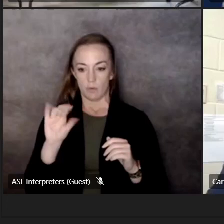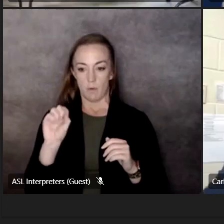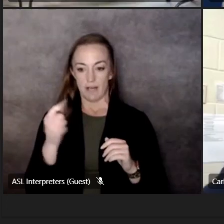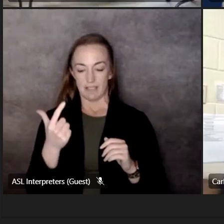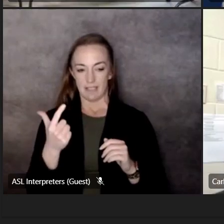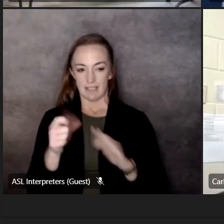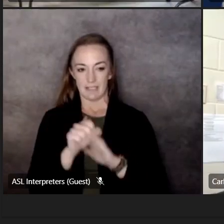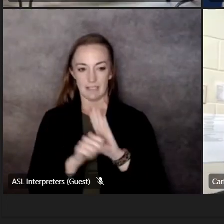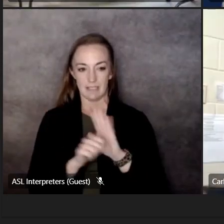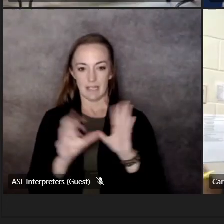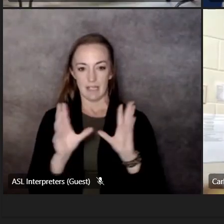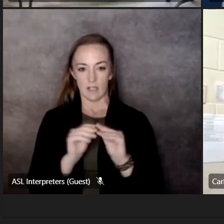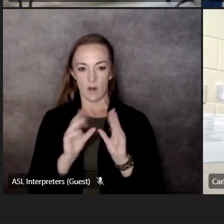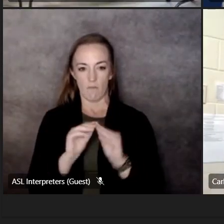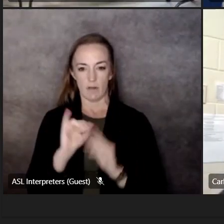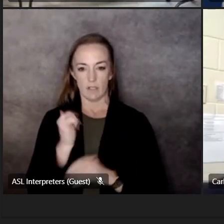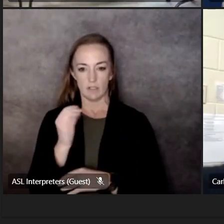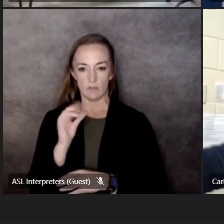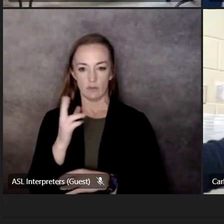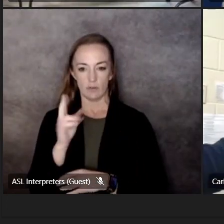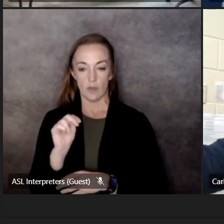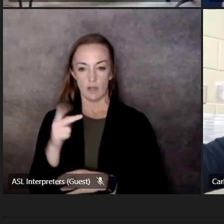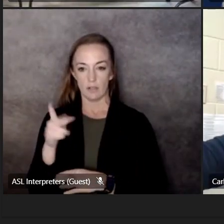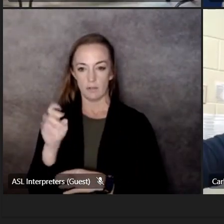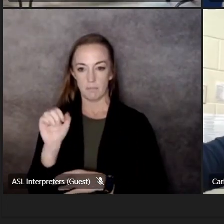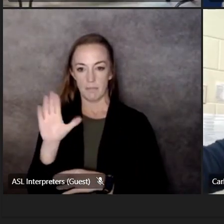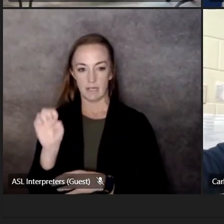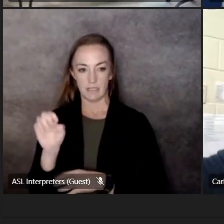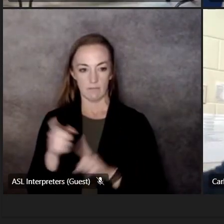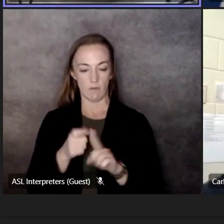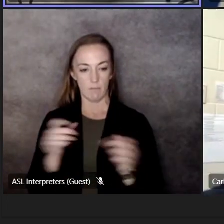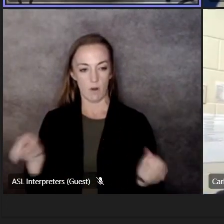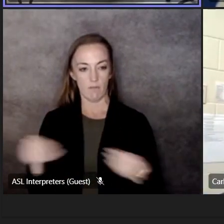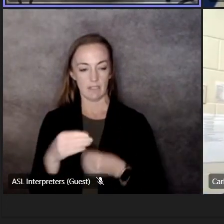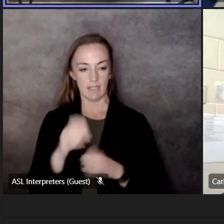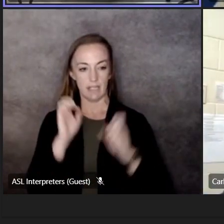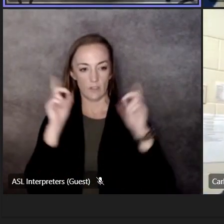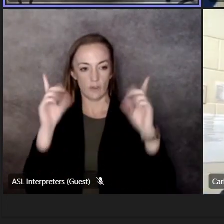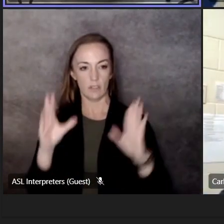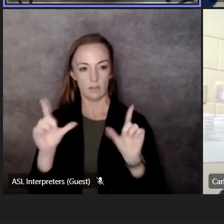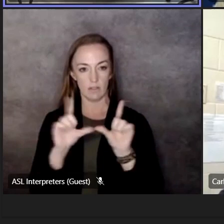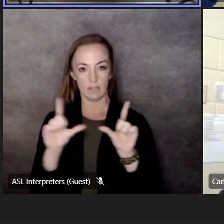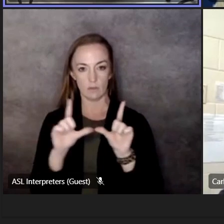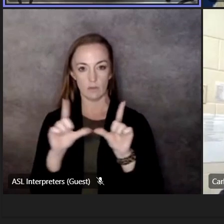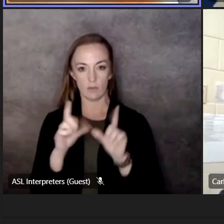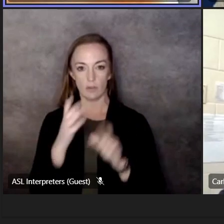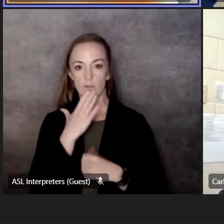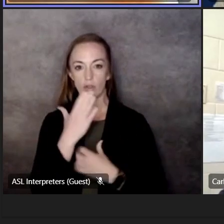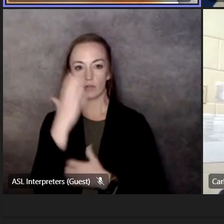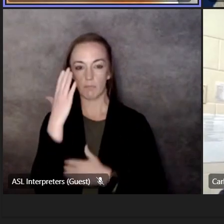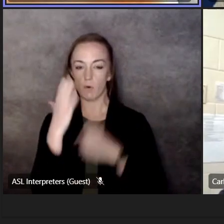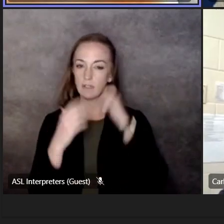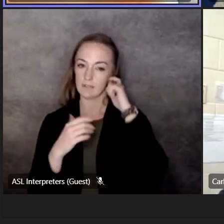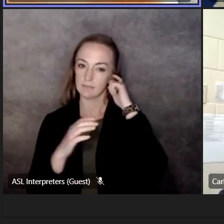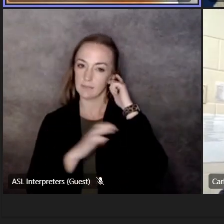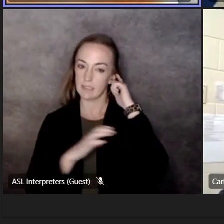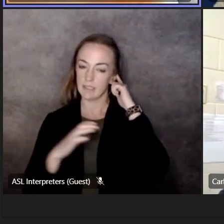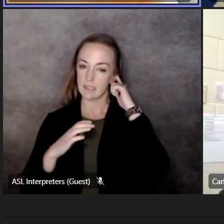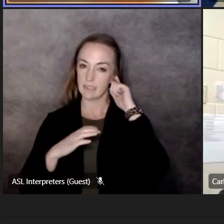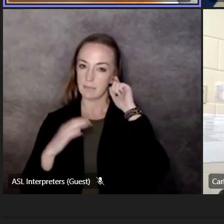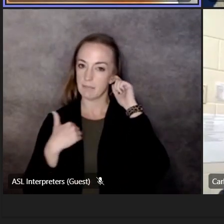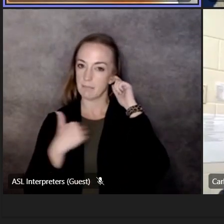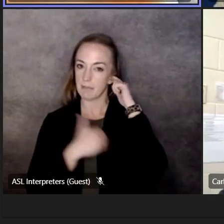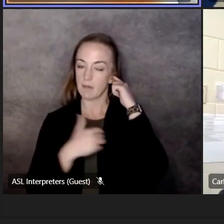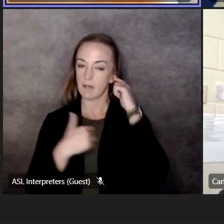Pace from the Office of Educator Licensure. Well, good morning, Chair and committee members. My name is John Pace, and I'm